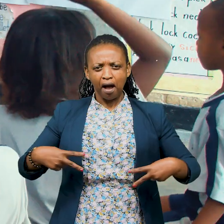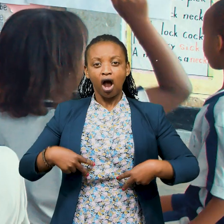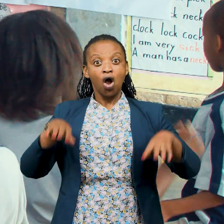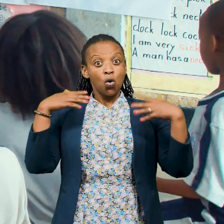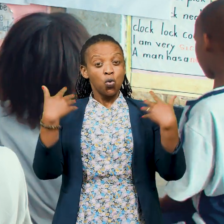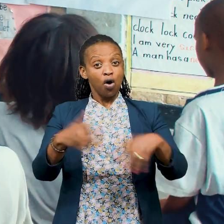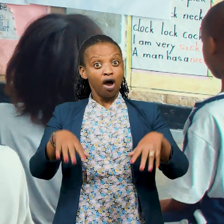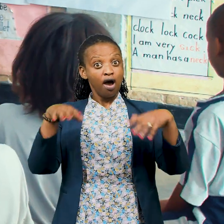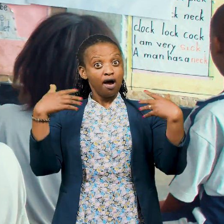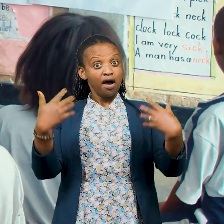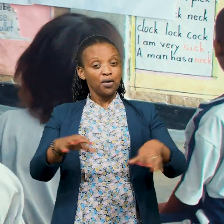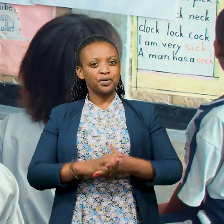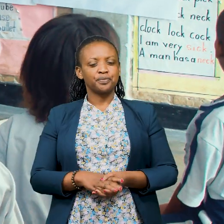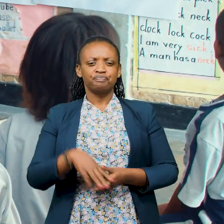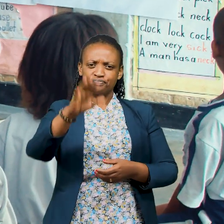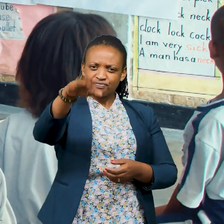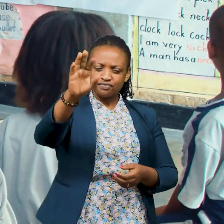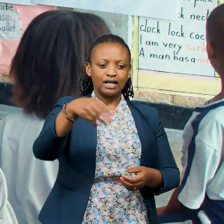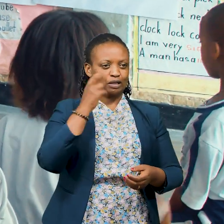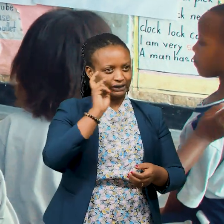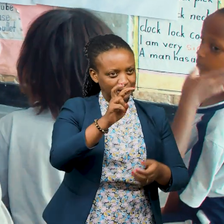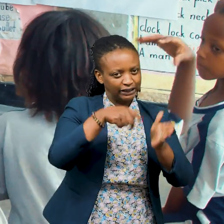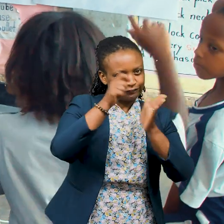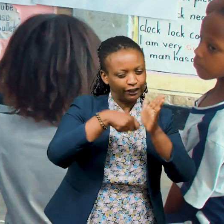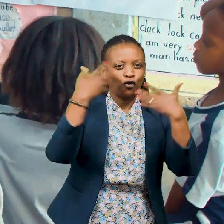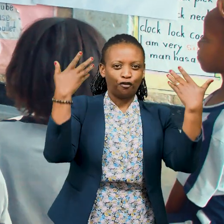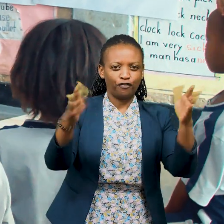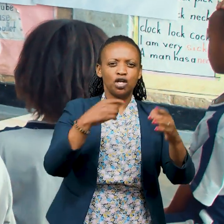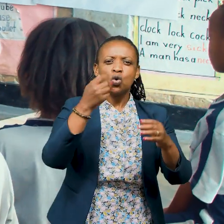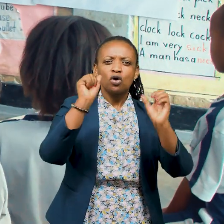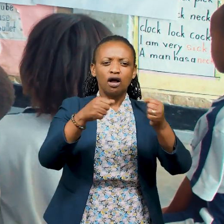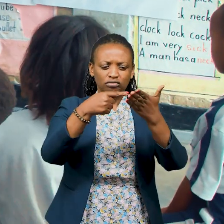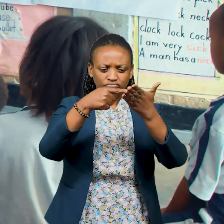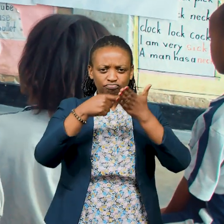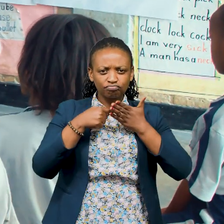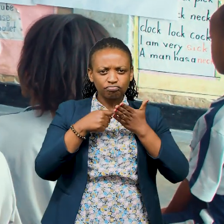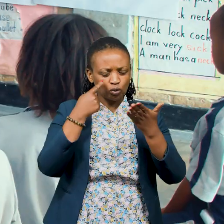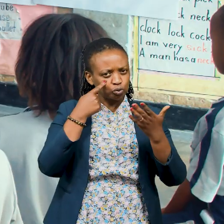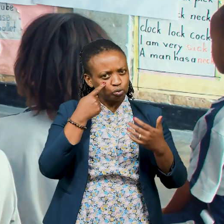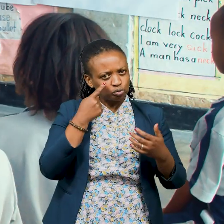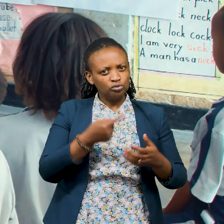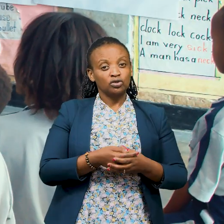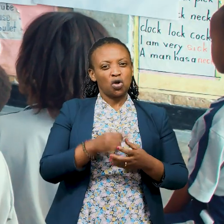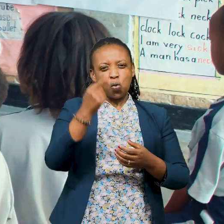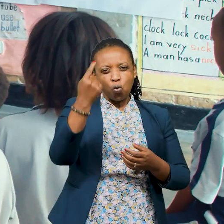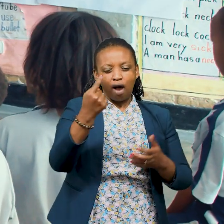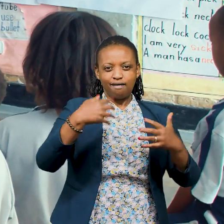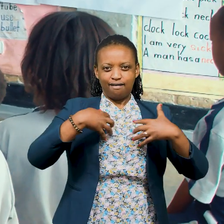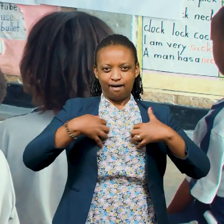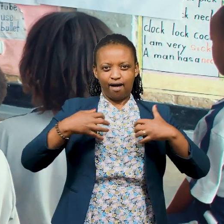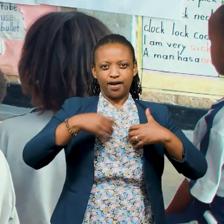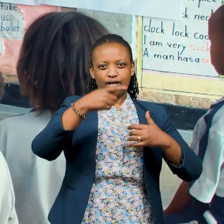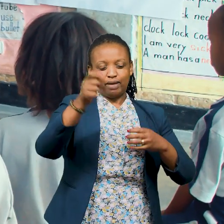Wow! Based on our video, who can present to us one animal that you